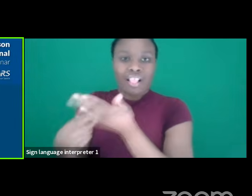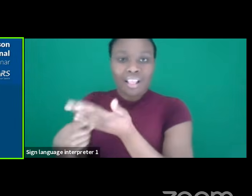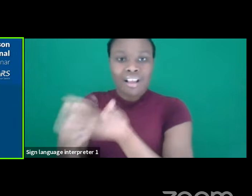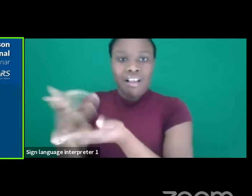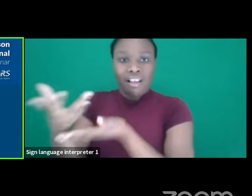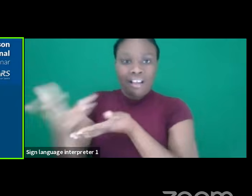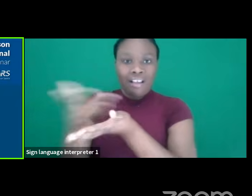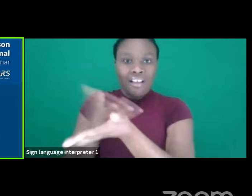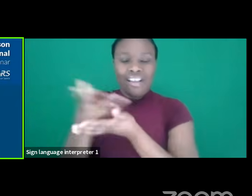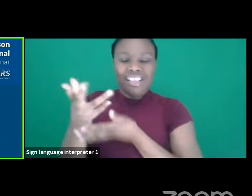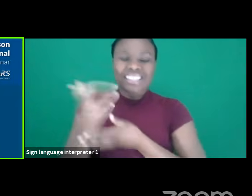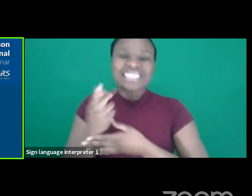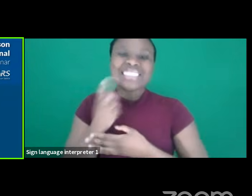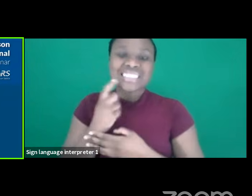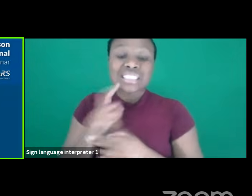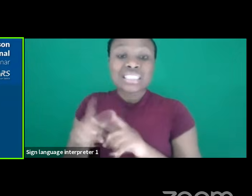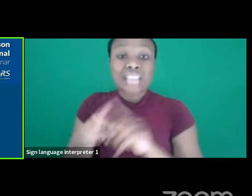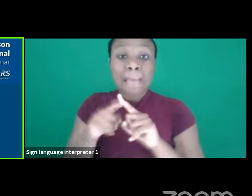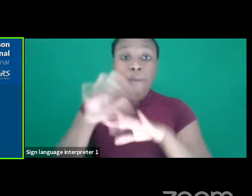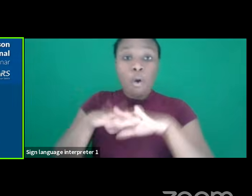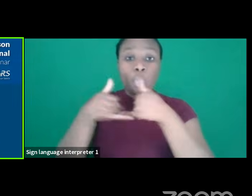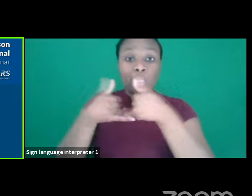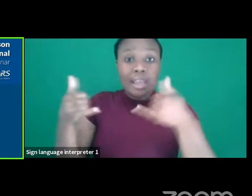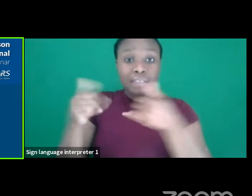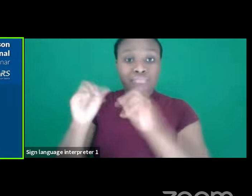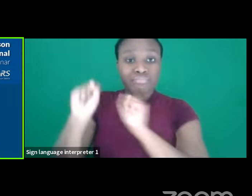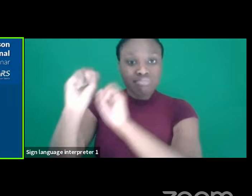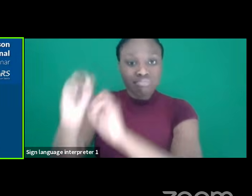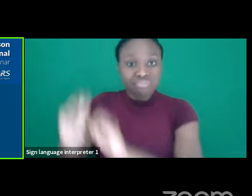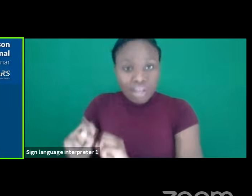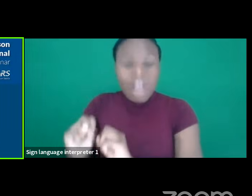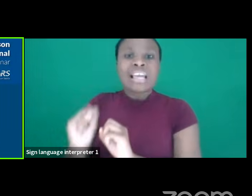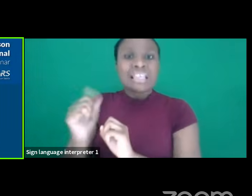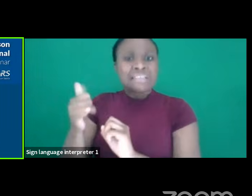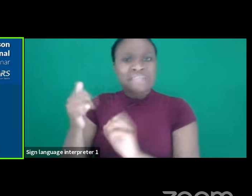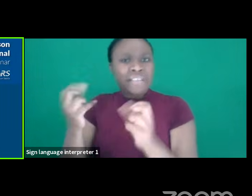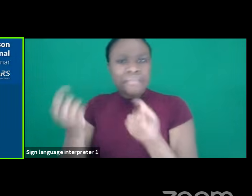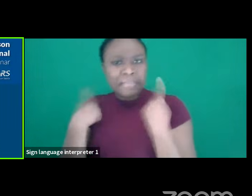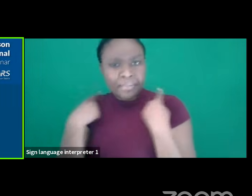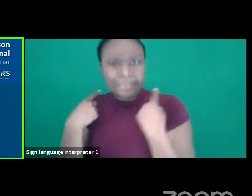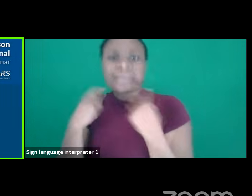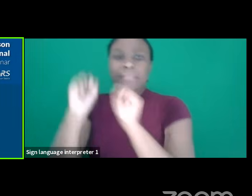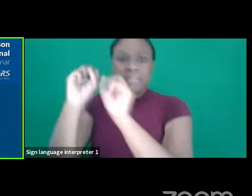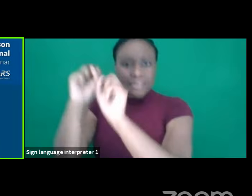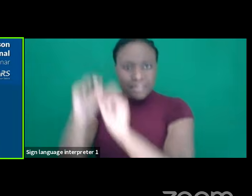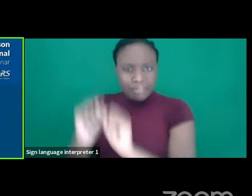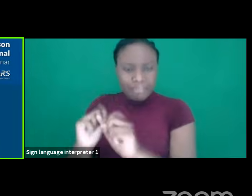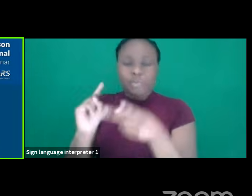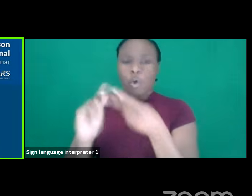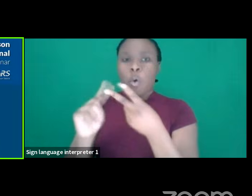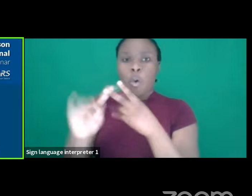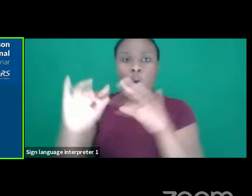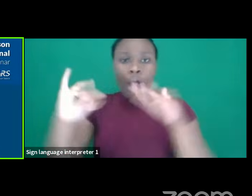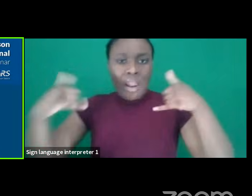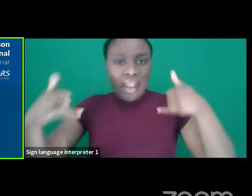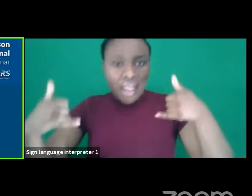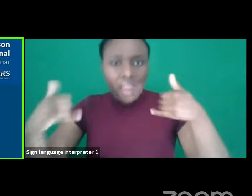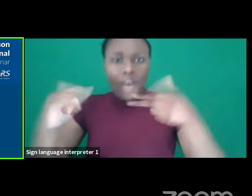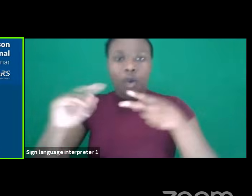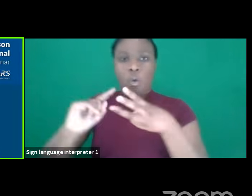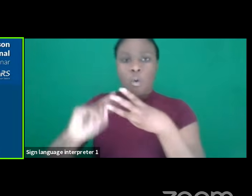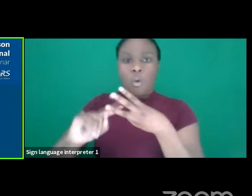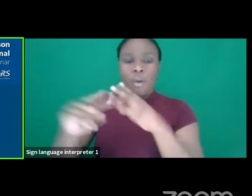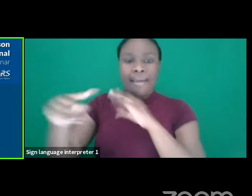enable you to interact with us are really easy to use and to really get